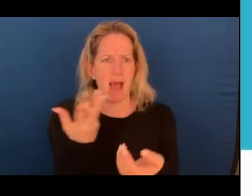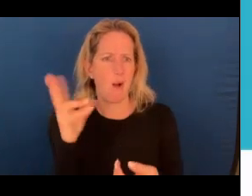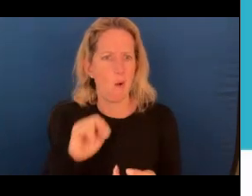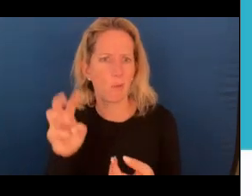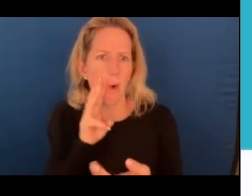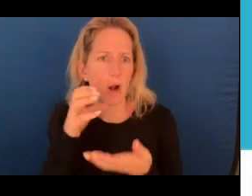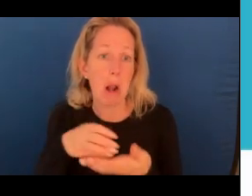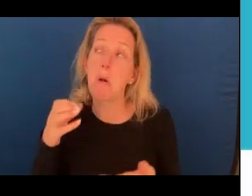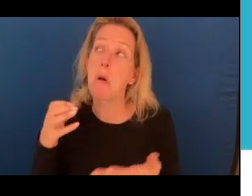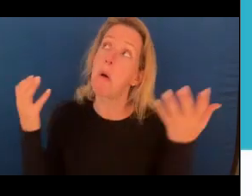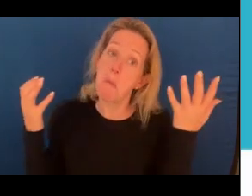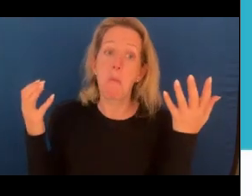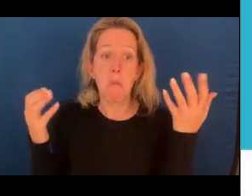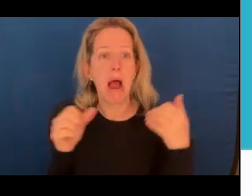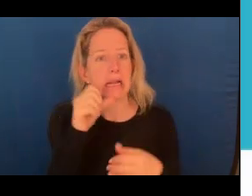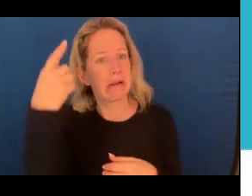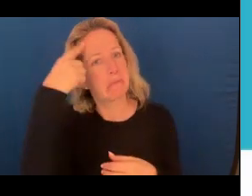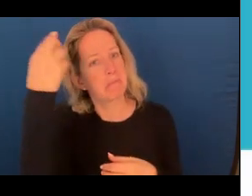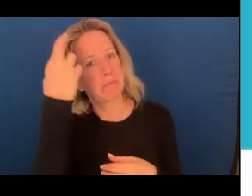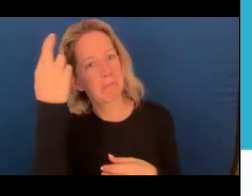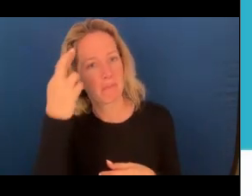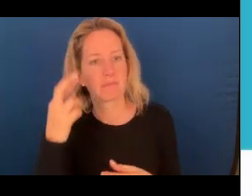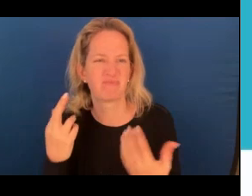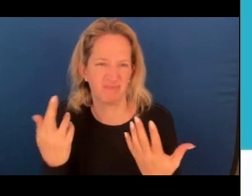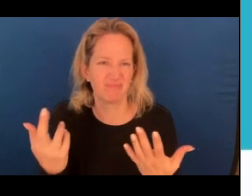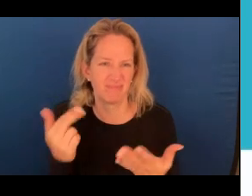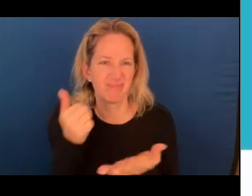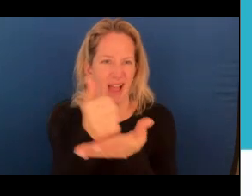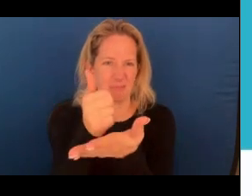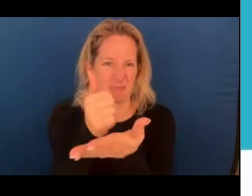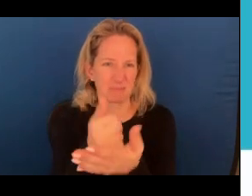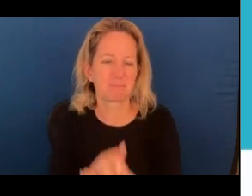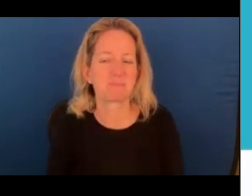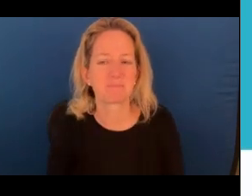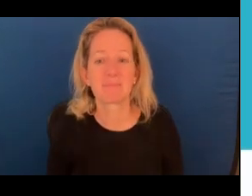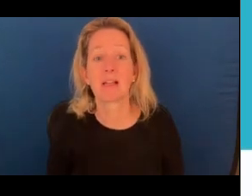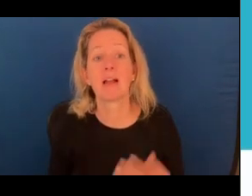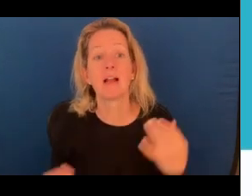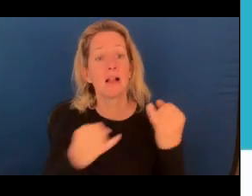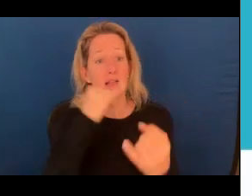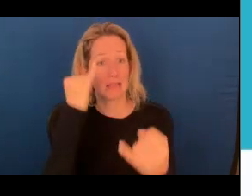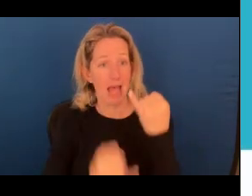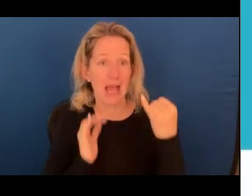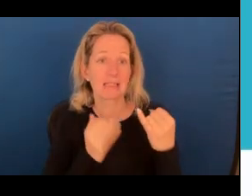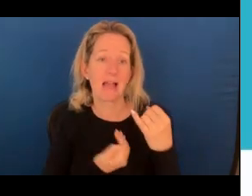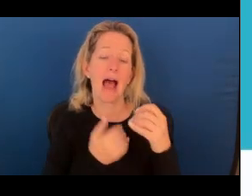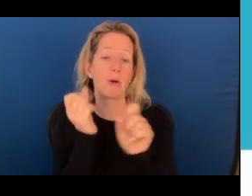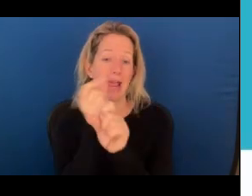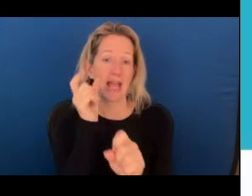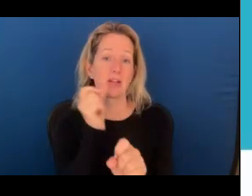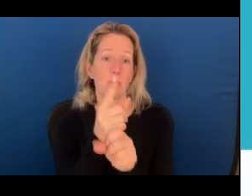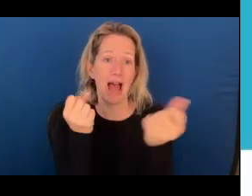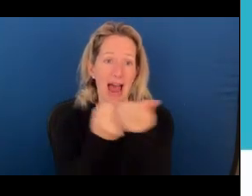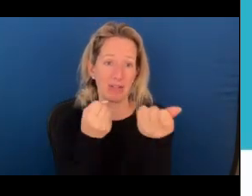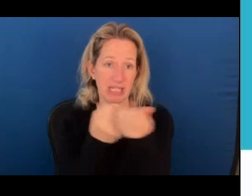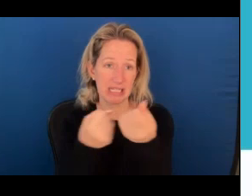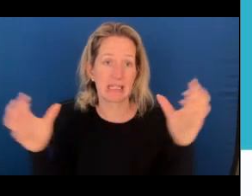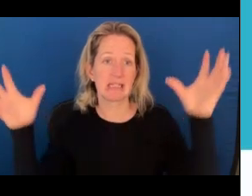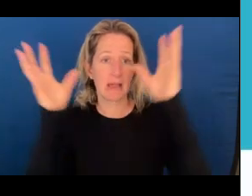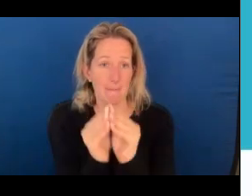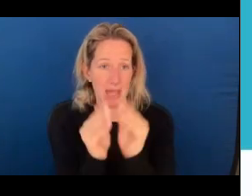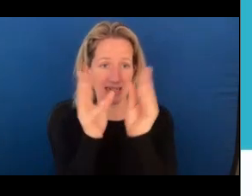that. Next slide. And then lastly, what's next? We have our annual advocacy summit. As you see,